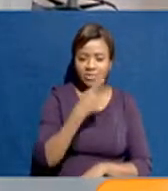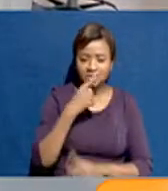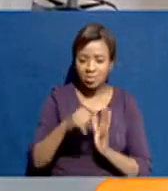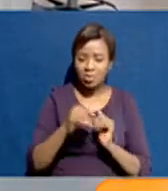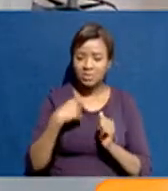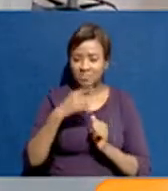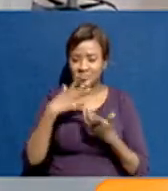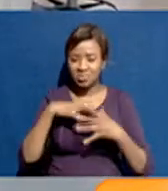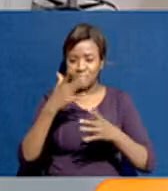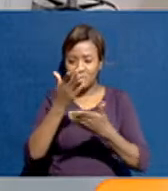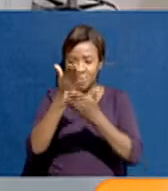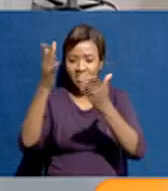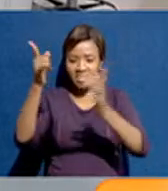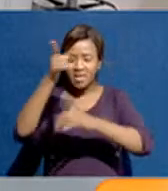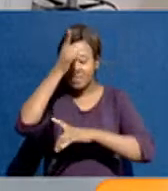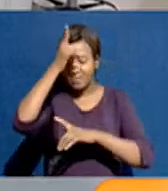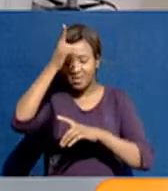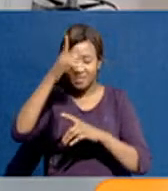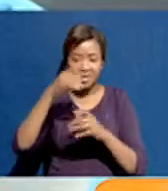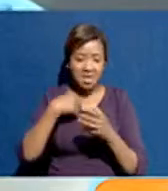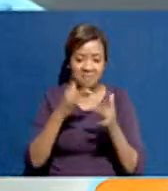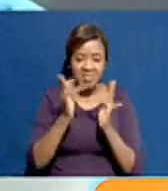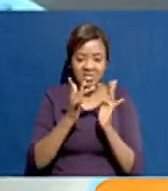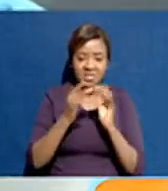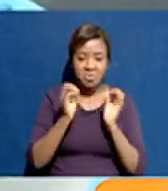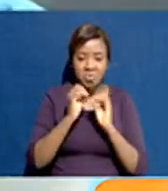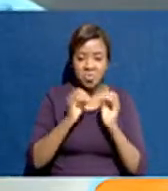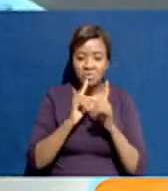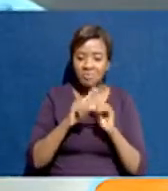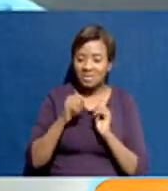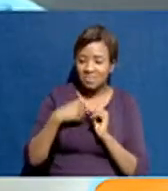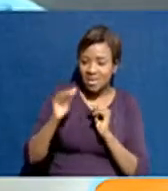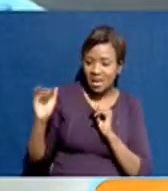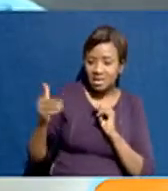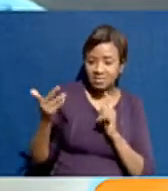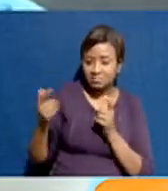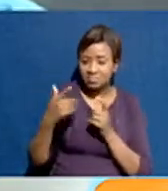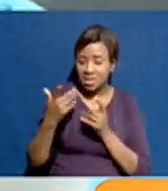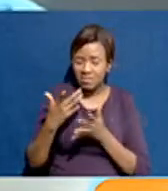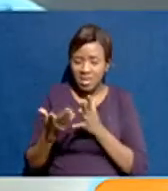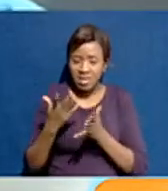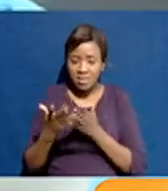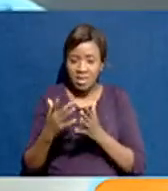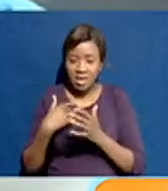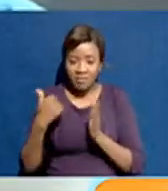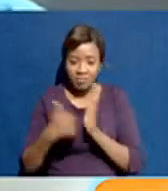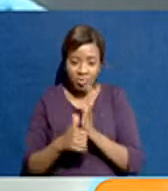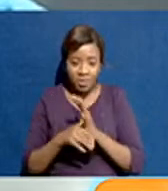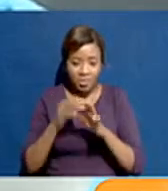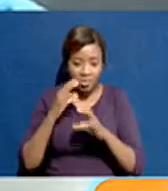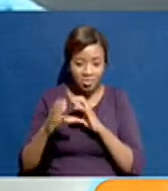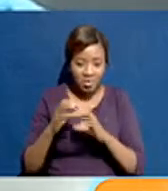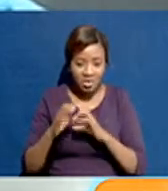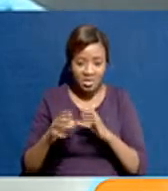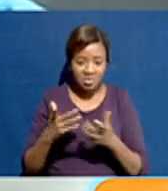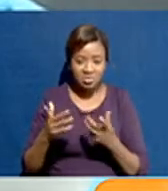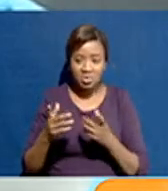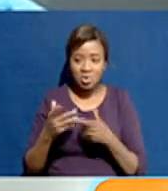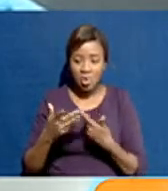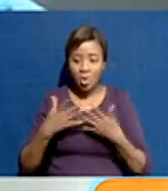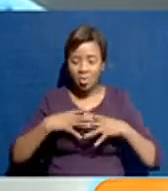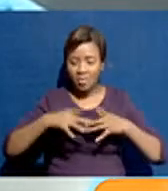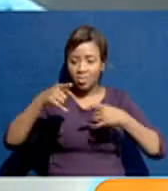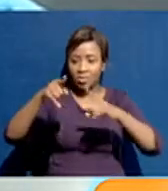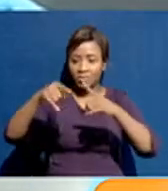a breakdown of communication between parents or even the village elders and the people? Or is it simply the people don't want to